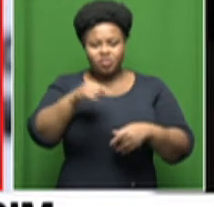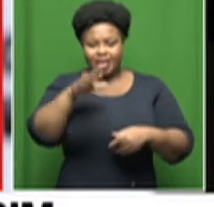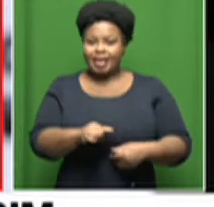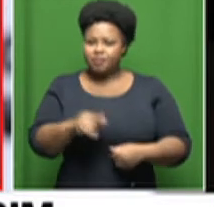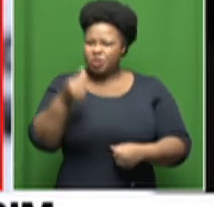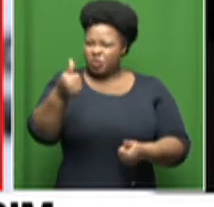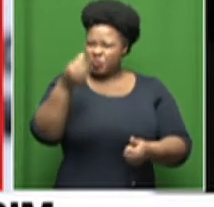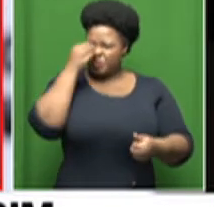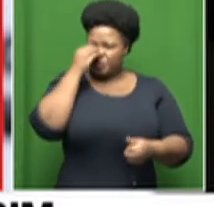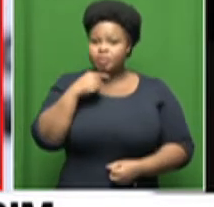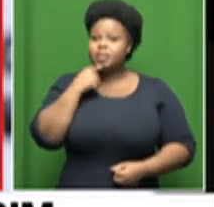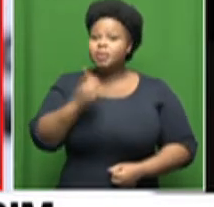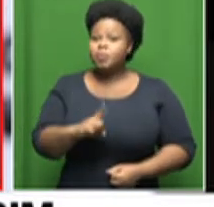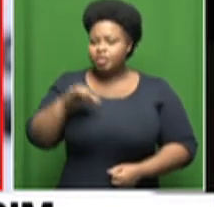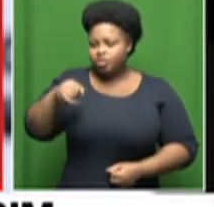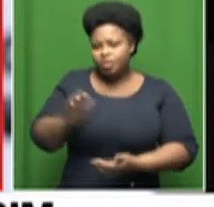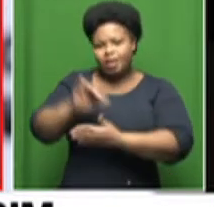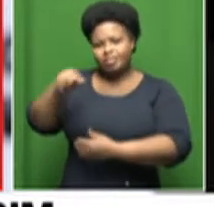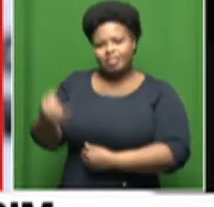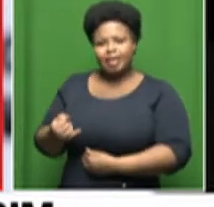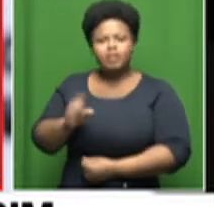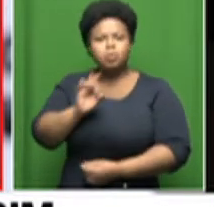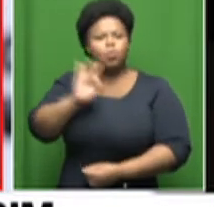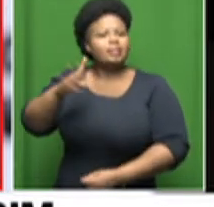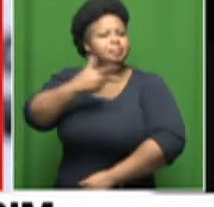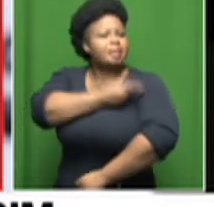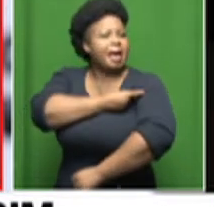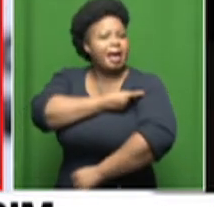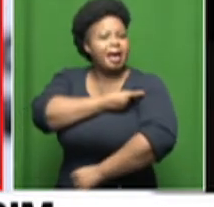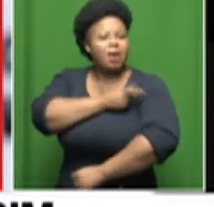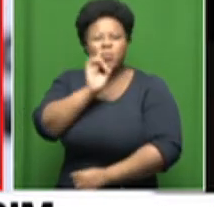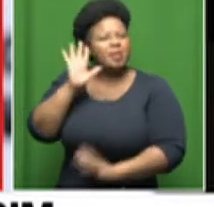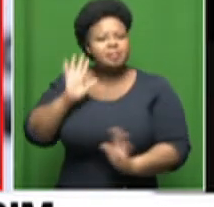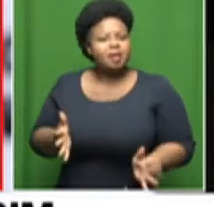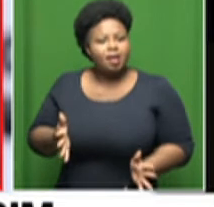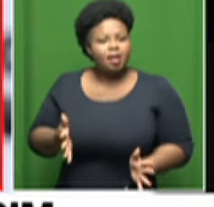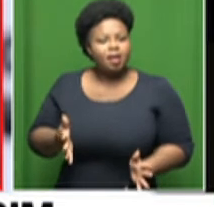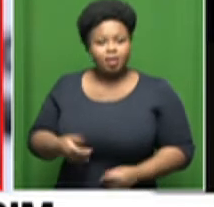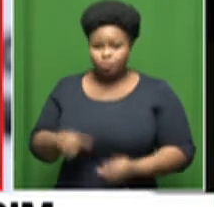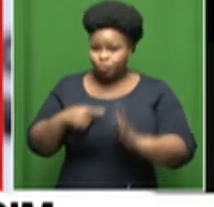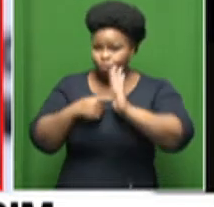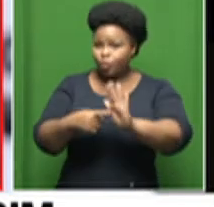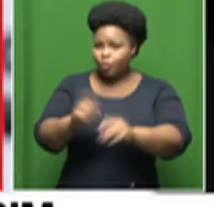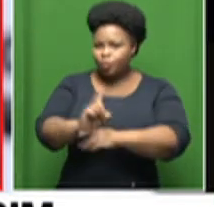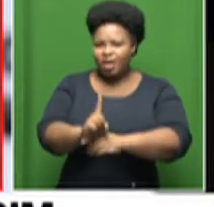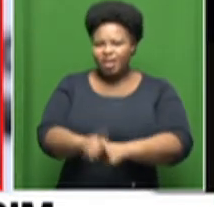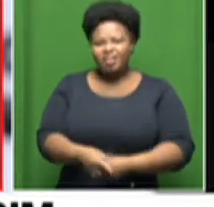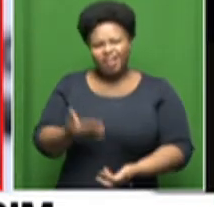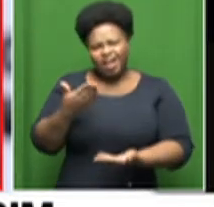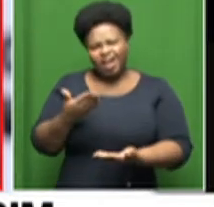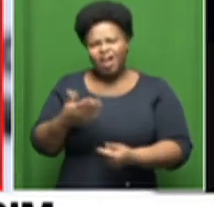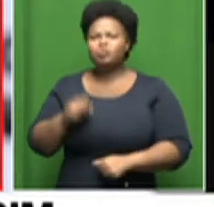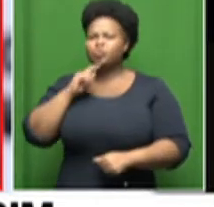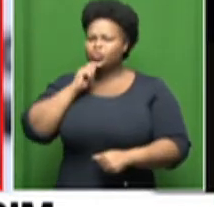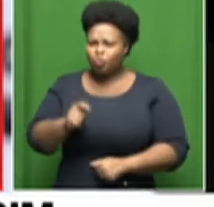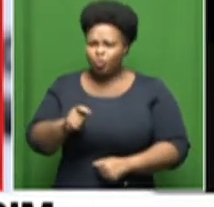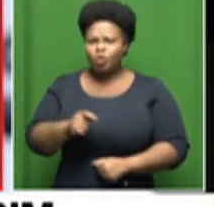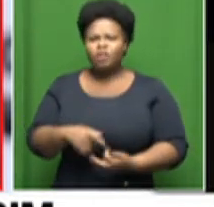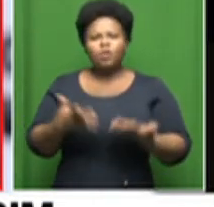Johnson & Johnson vaccine with a single dose, not even a double dose, just a single dose, shows a smaller decline